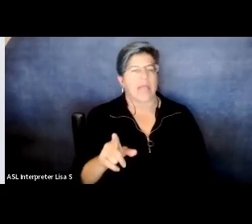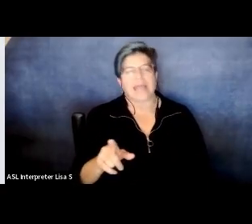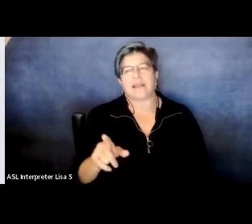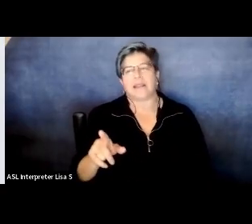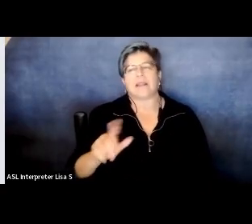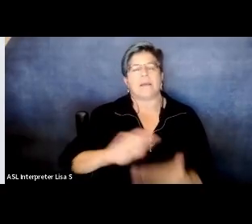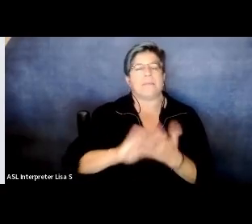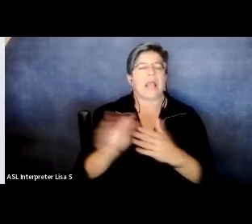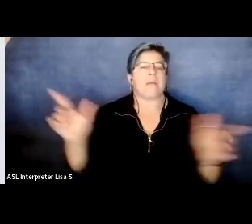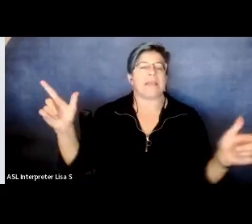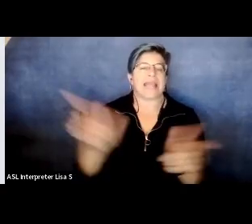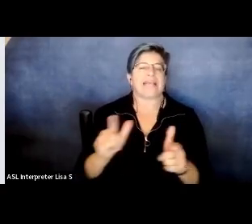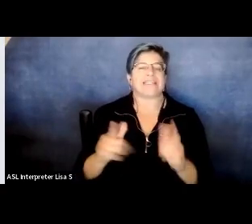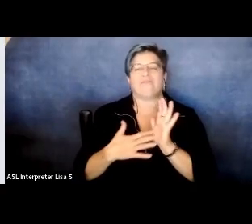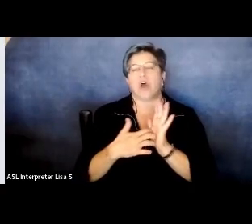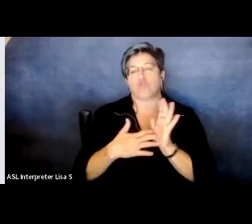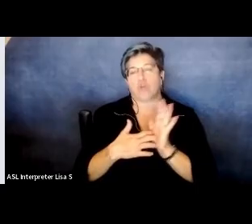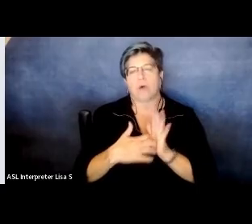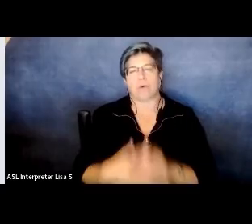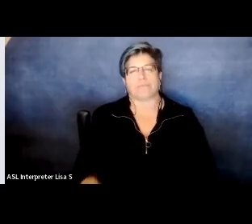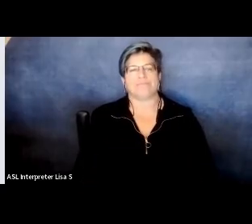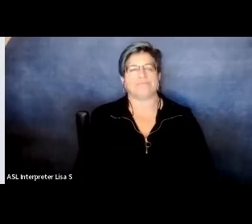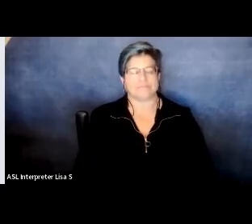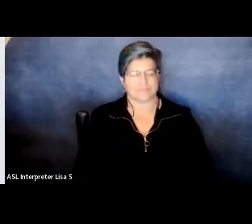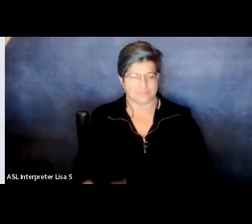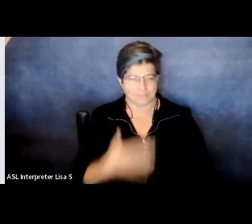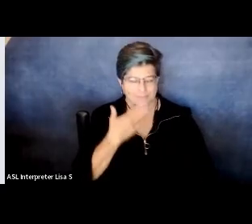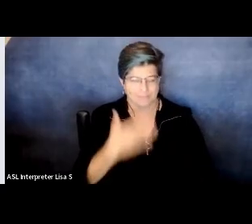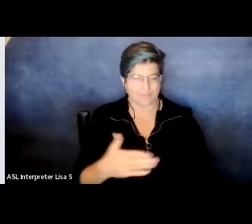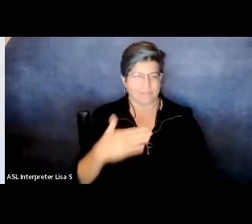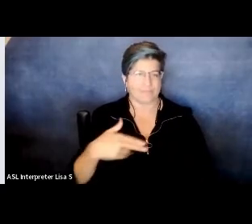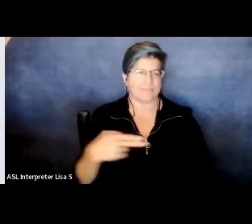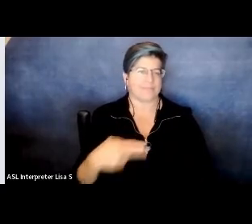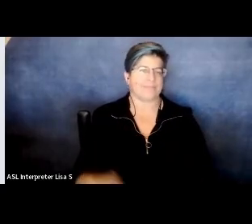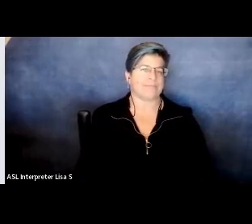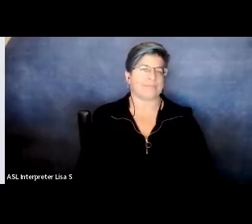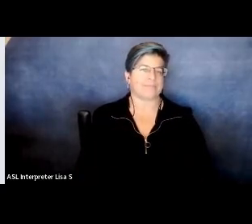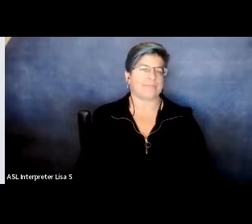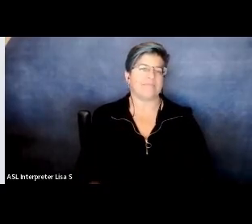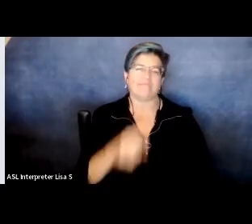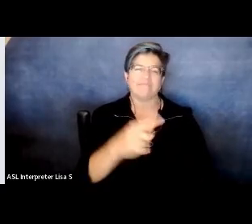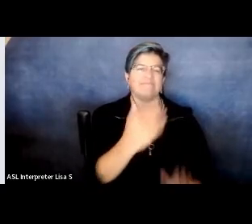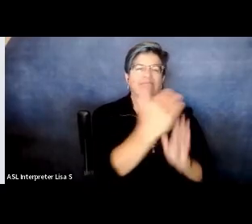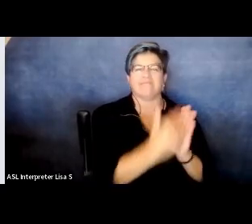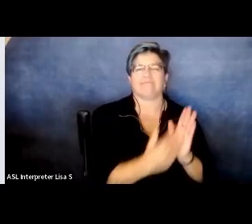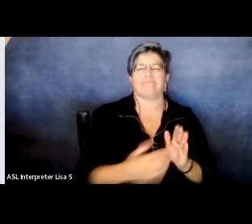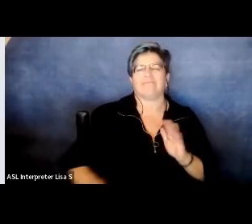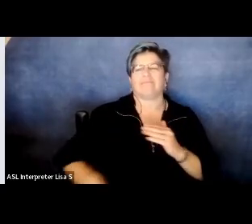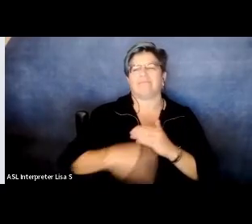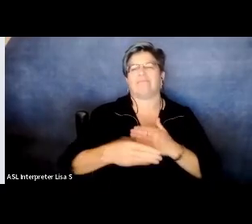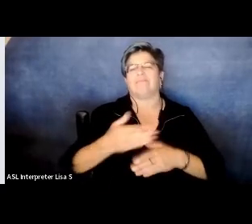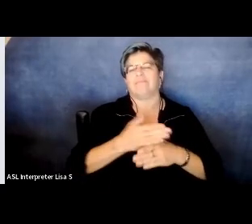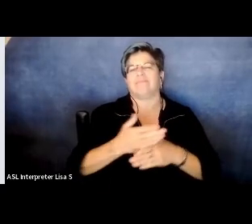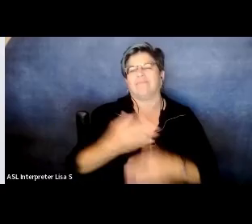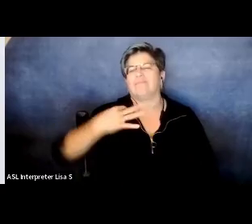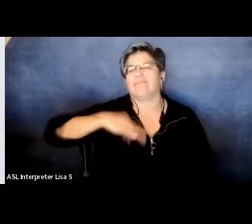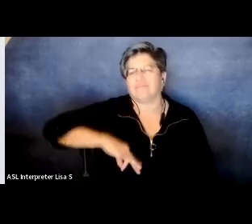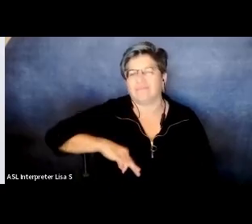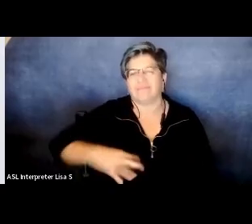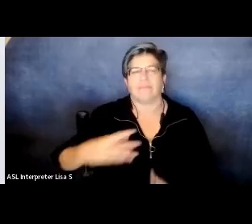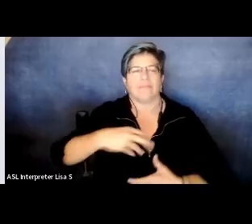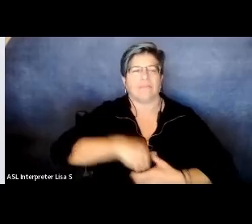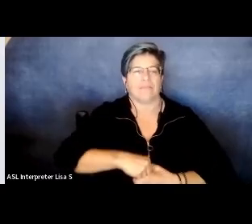vulnerability. And thank you for going to the next slide. These are just some of the additional partnership benefits,